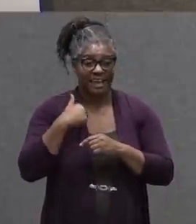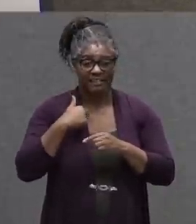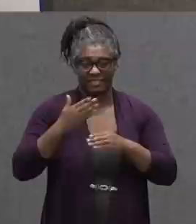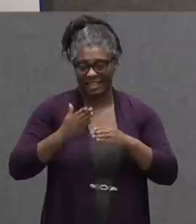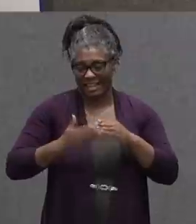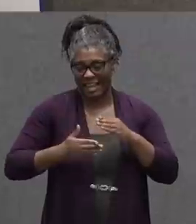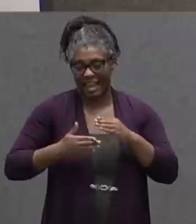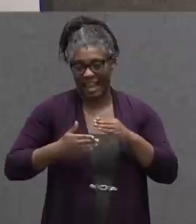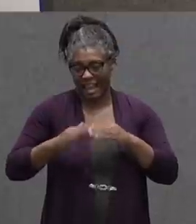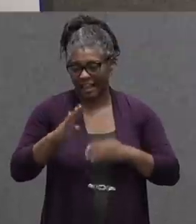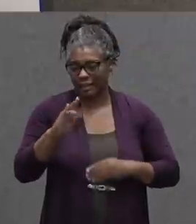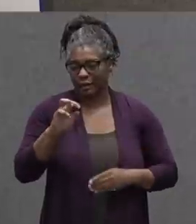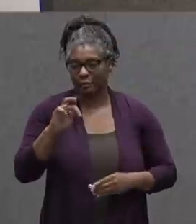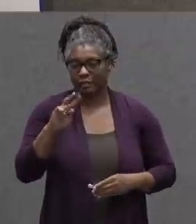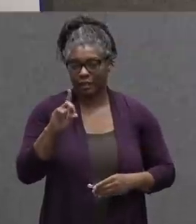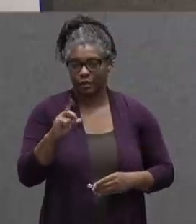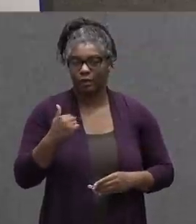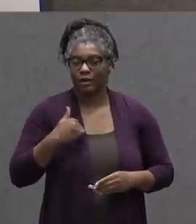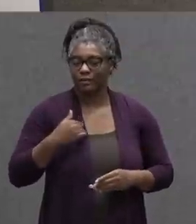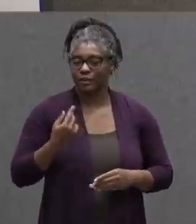there's two consonants at the end.